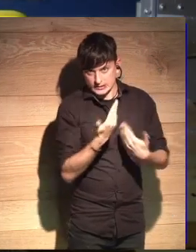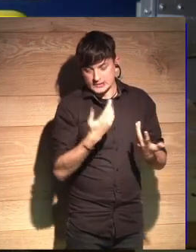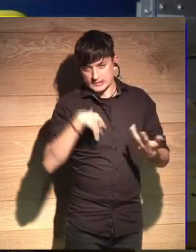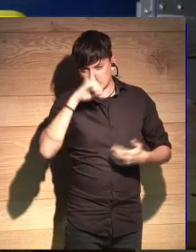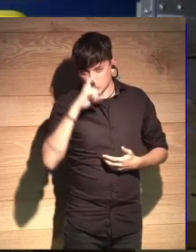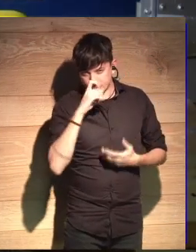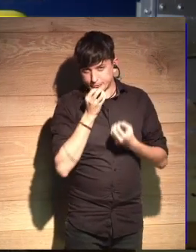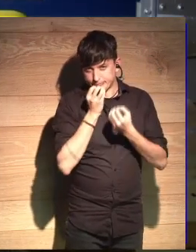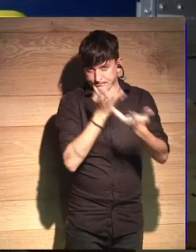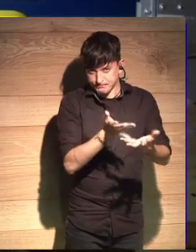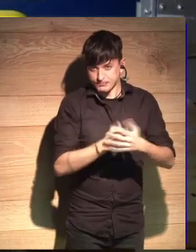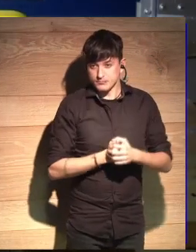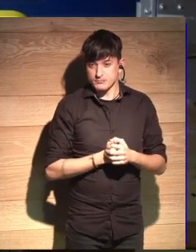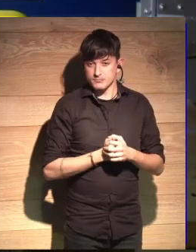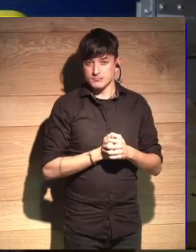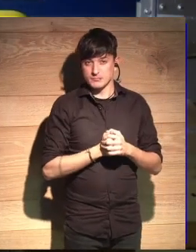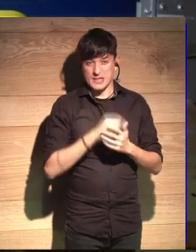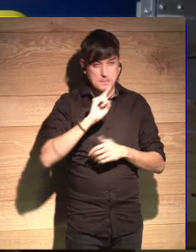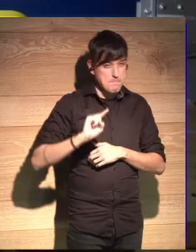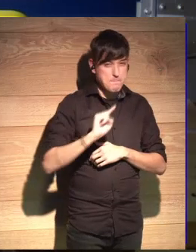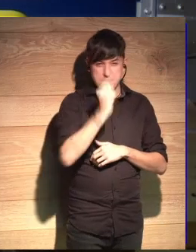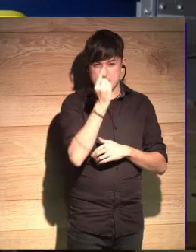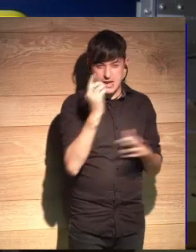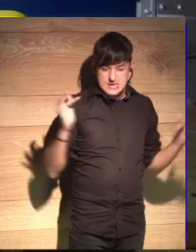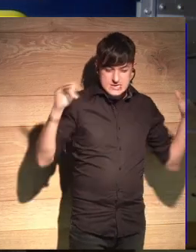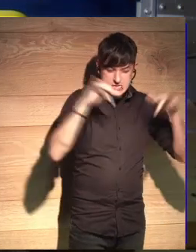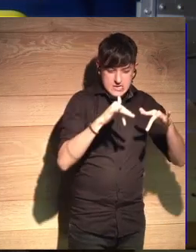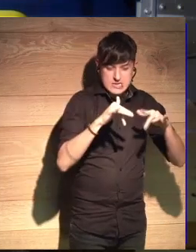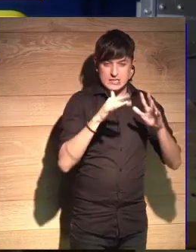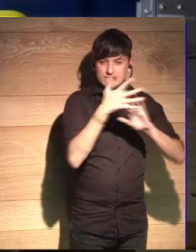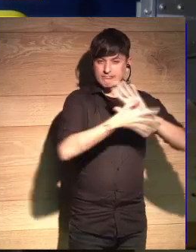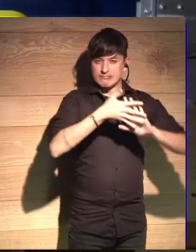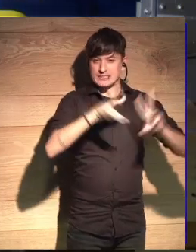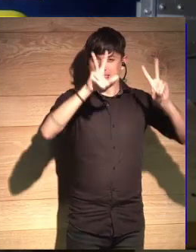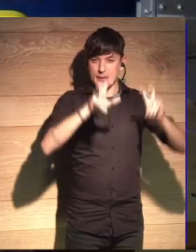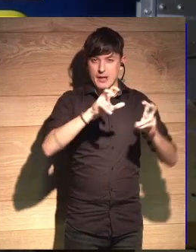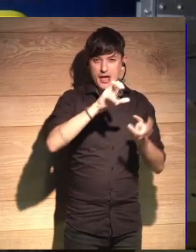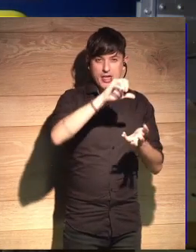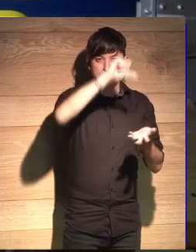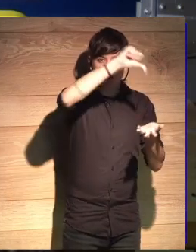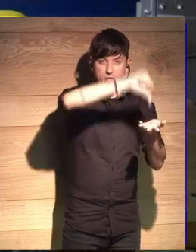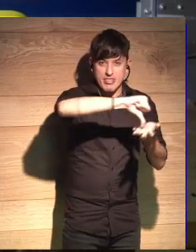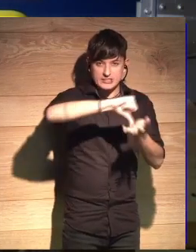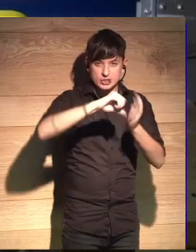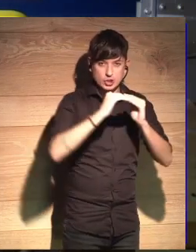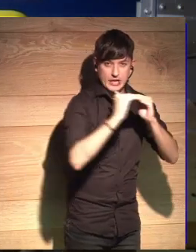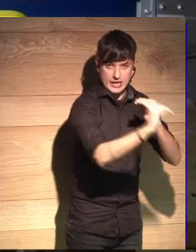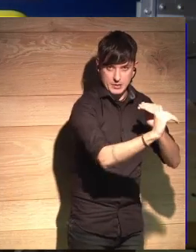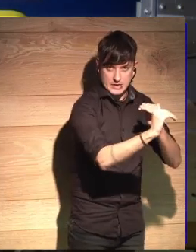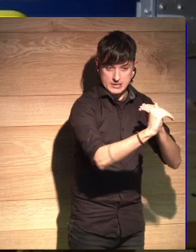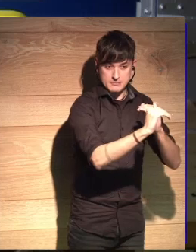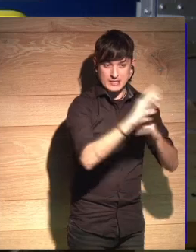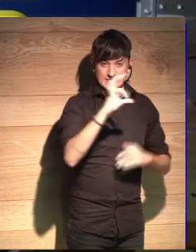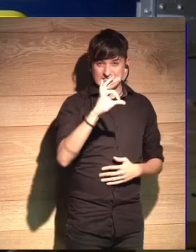were not here, I will remind you, we devoted our first encounter to cities, sustainable